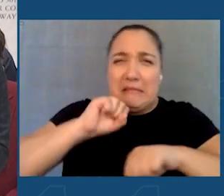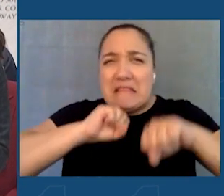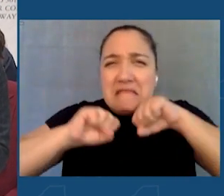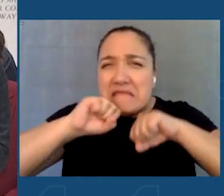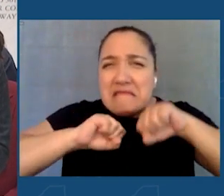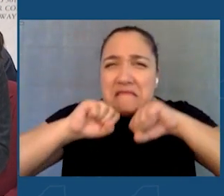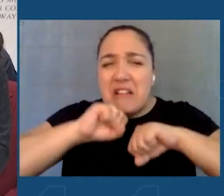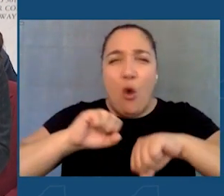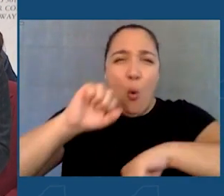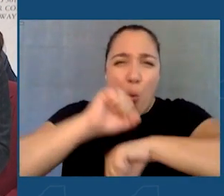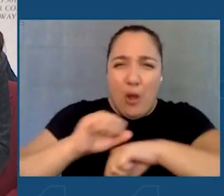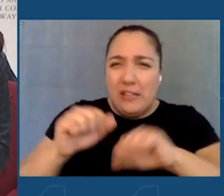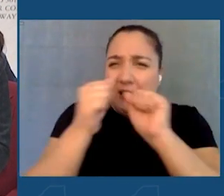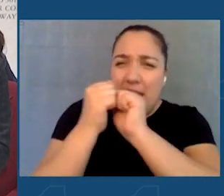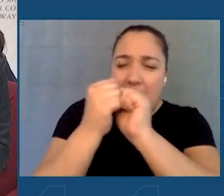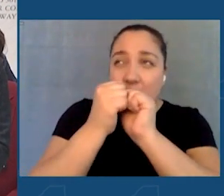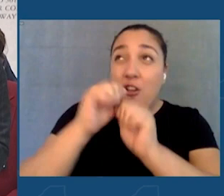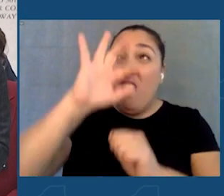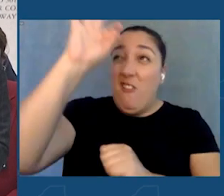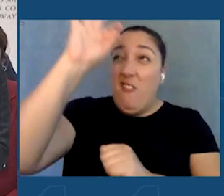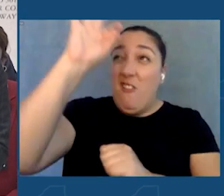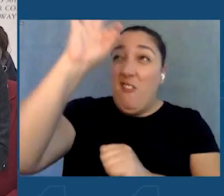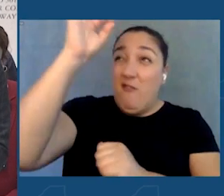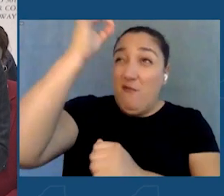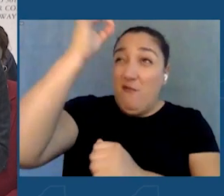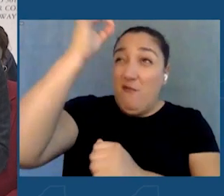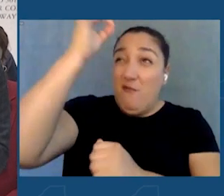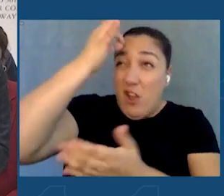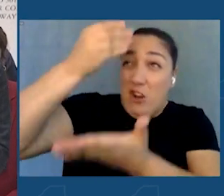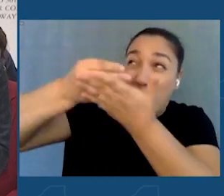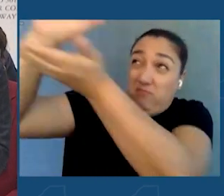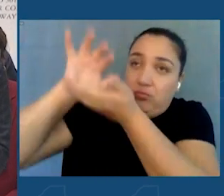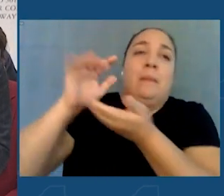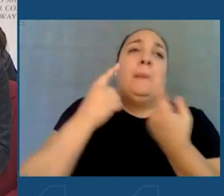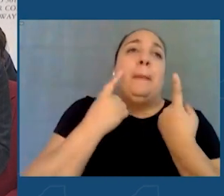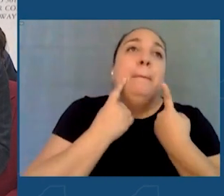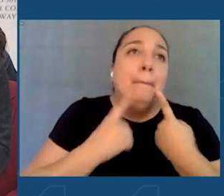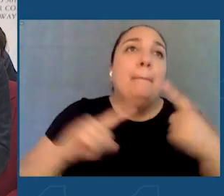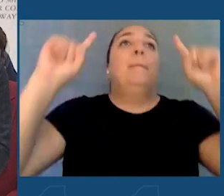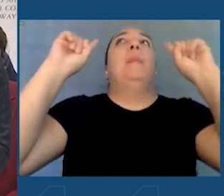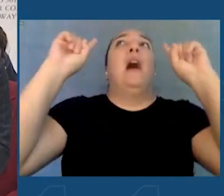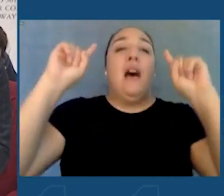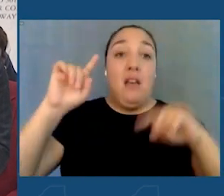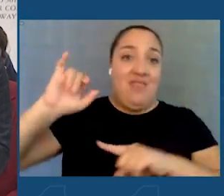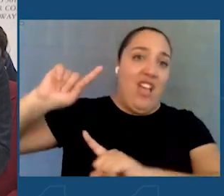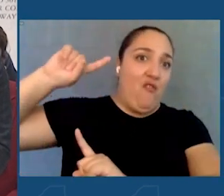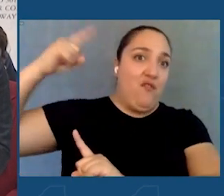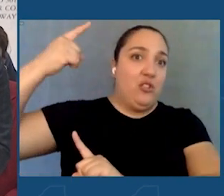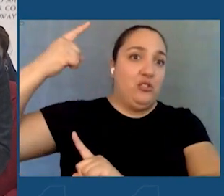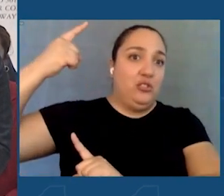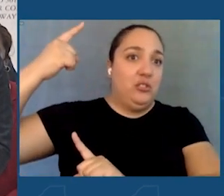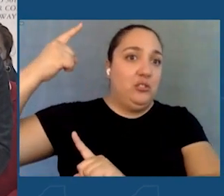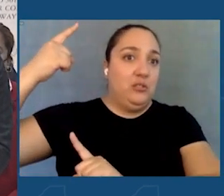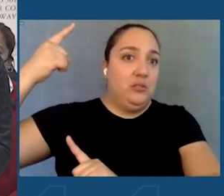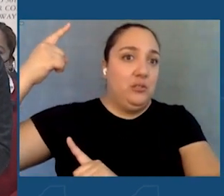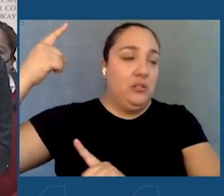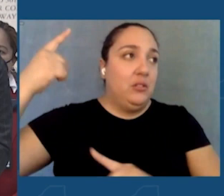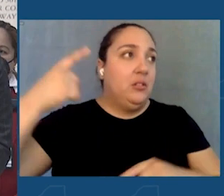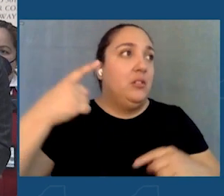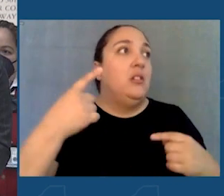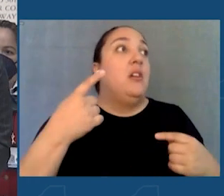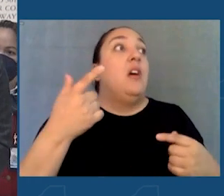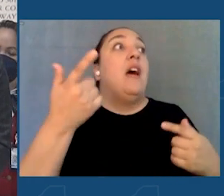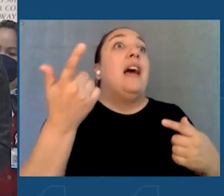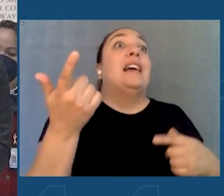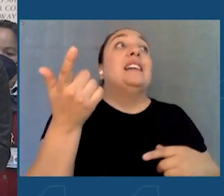funding. And we got the federal funding before we got the state funding. We didn't have a governor like Hochul who's putting the money in. We had to put all the